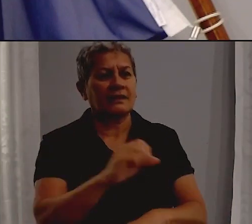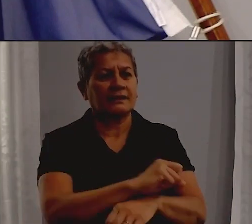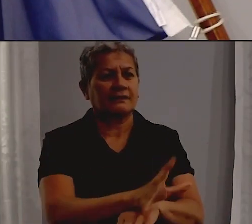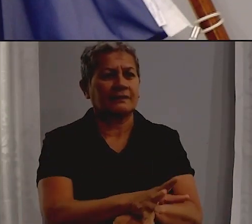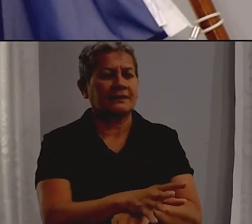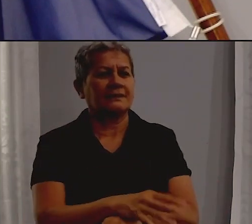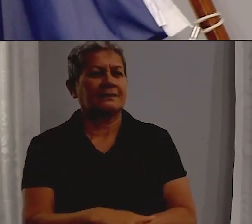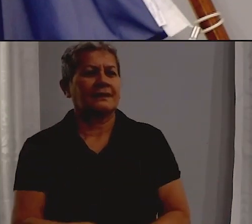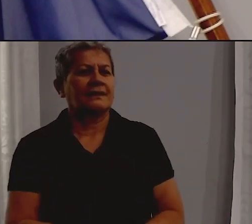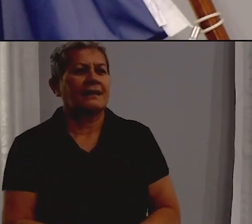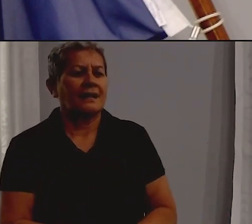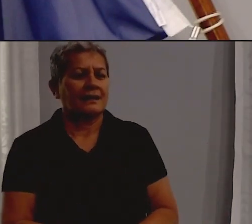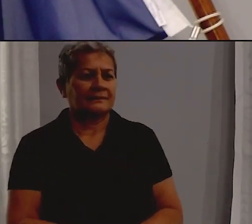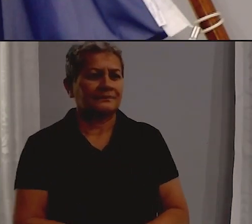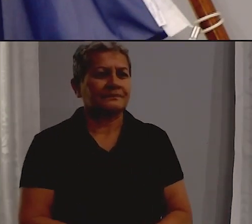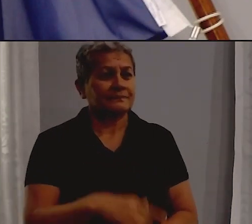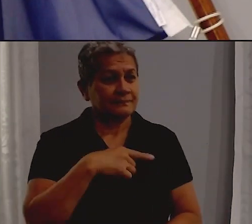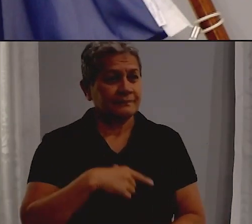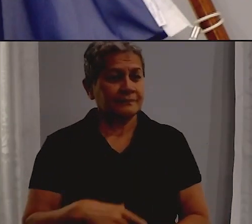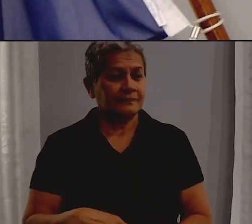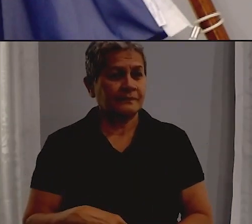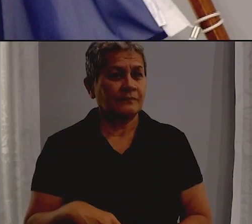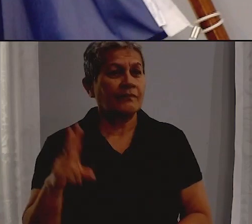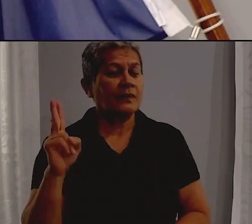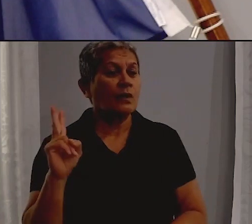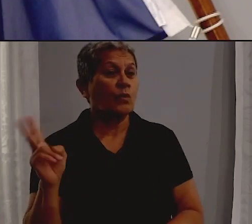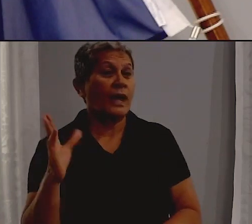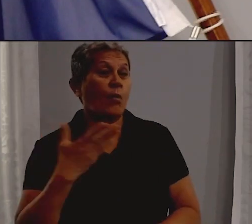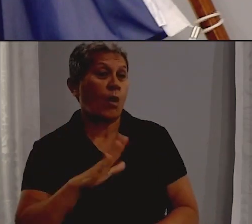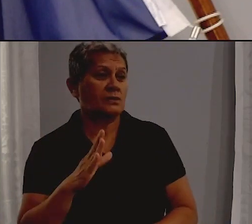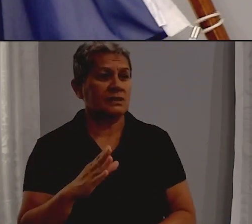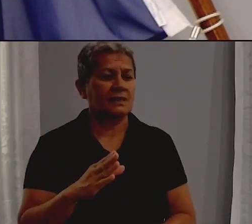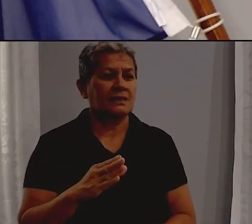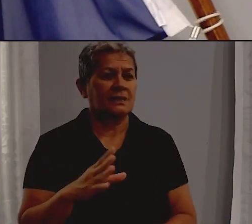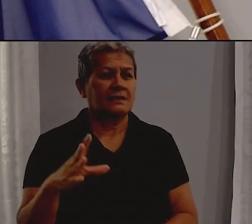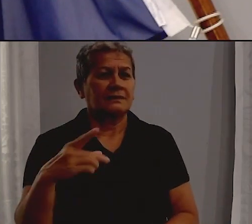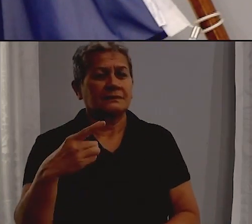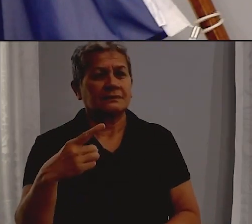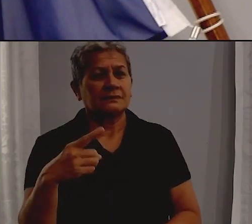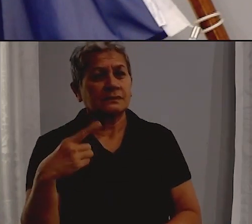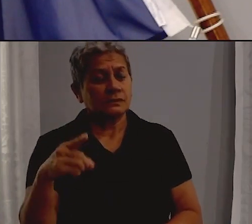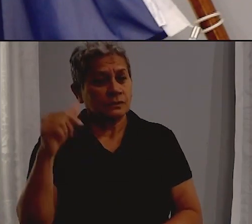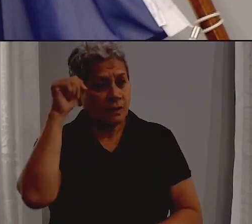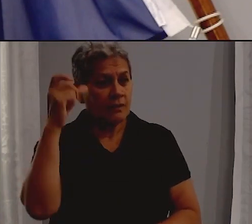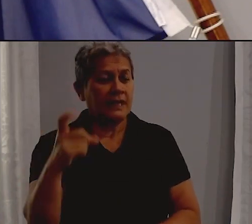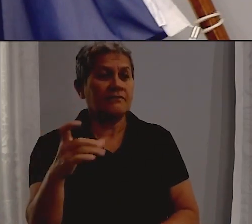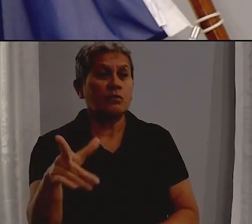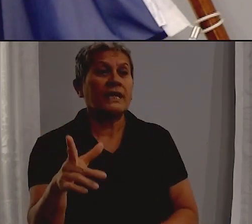the hospital system. Consequently, because we expect that if we get cases, most will be